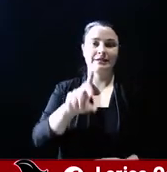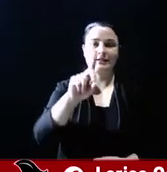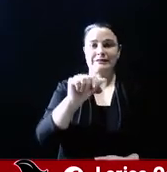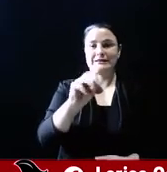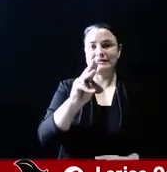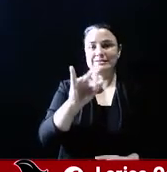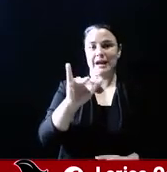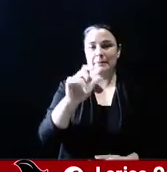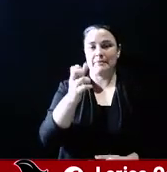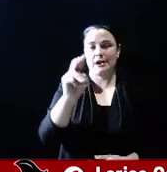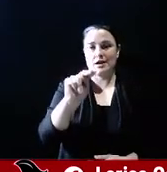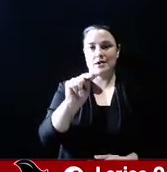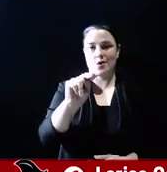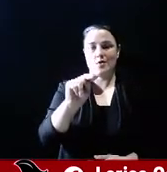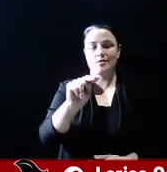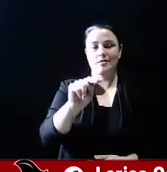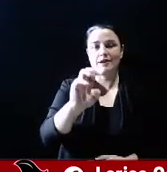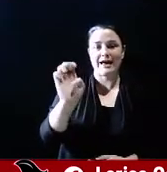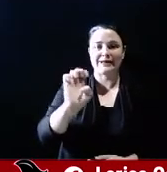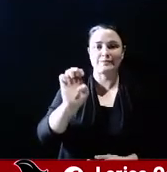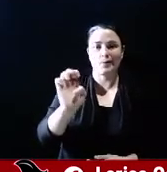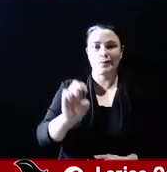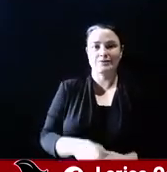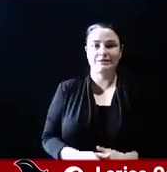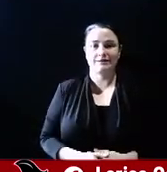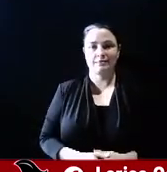Damian Josue Espinosa.